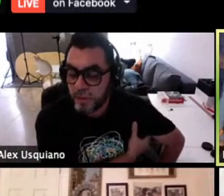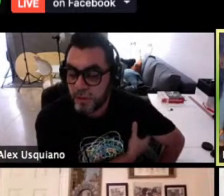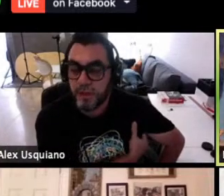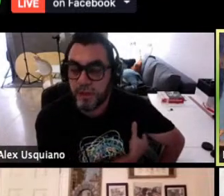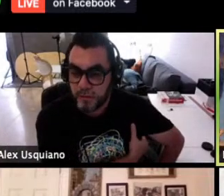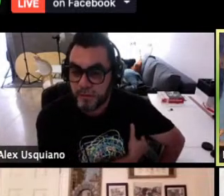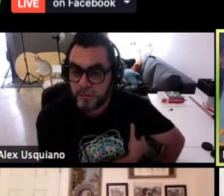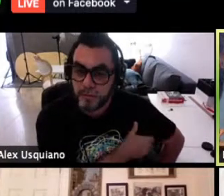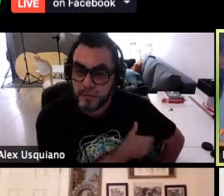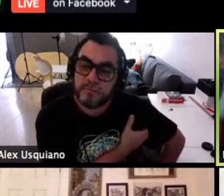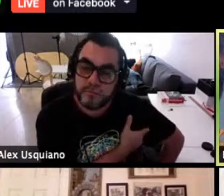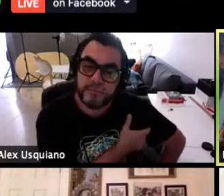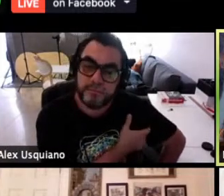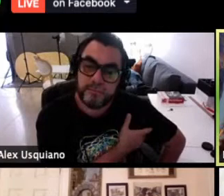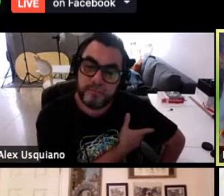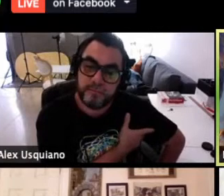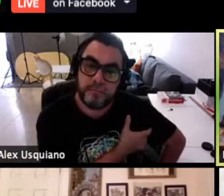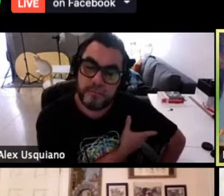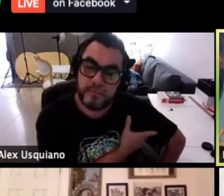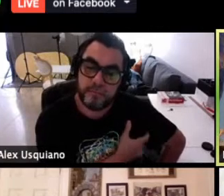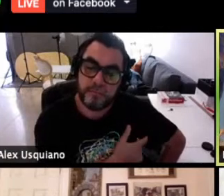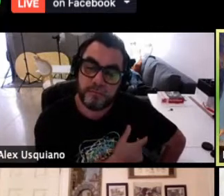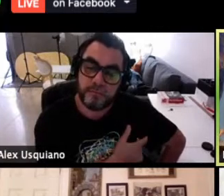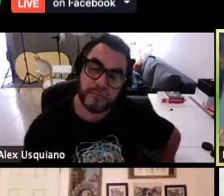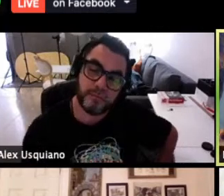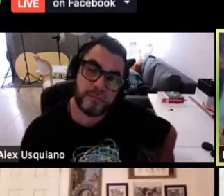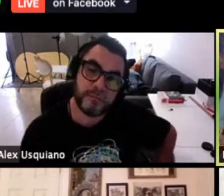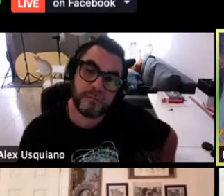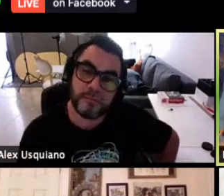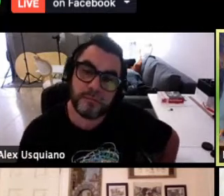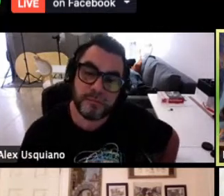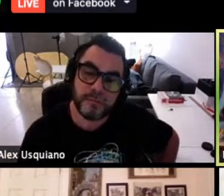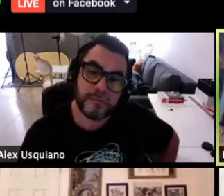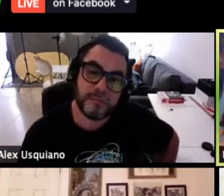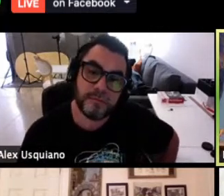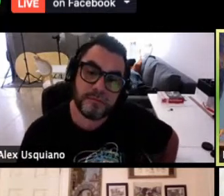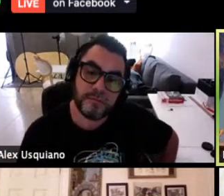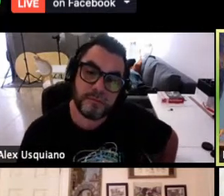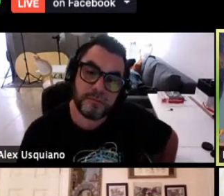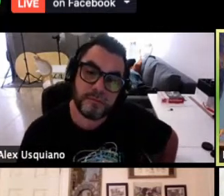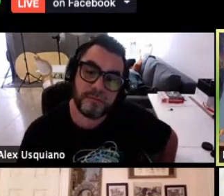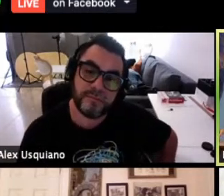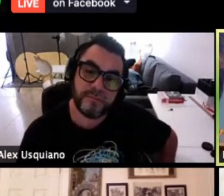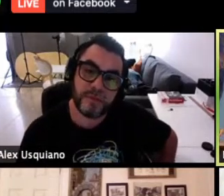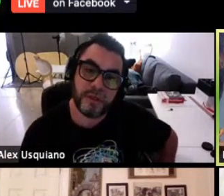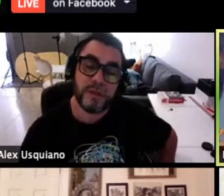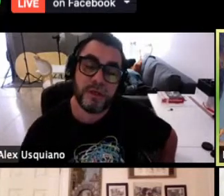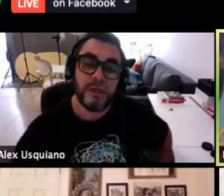in Calima, Valle del Darién, Colombia.